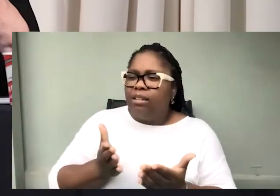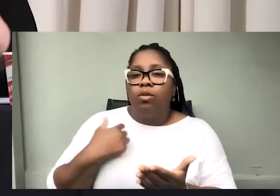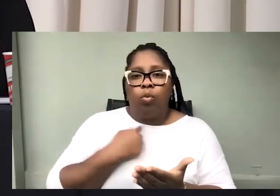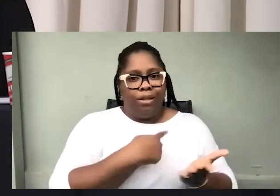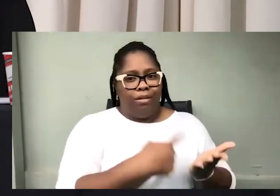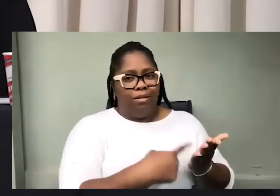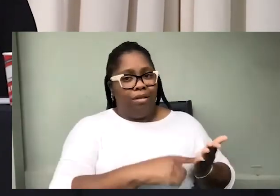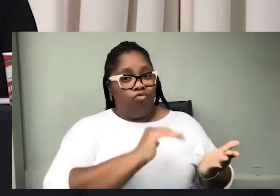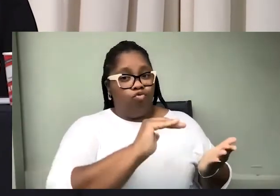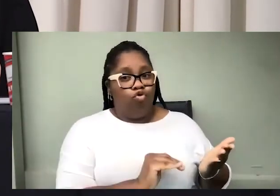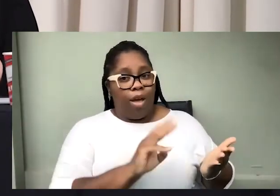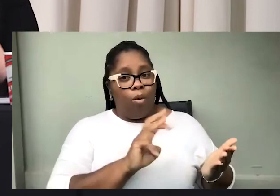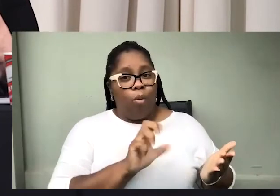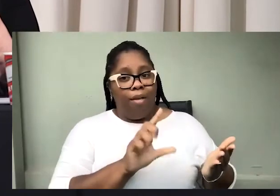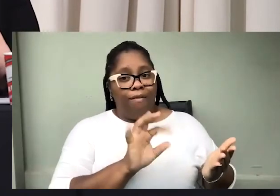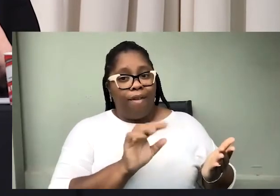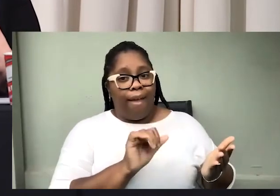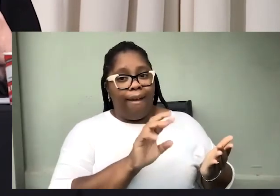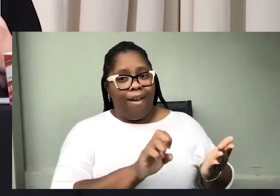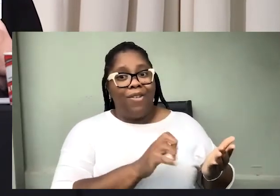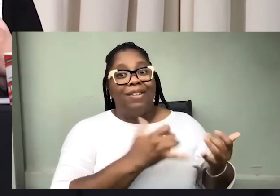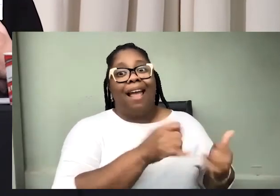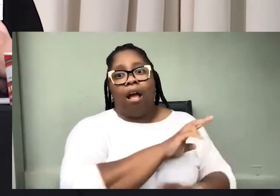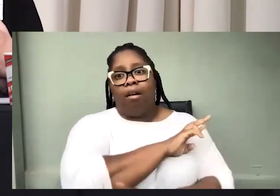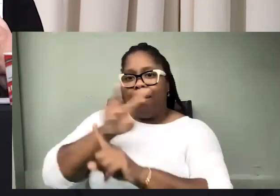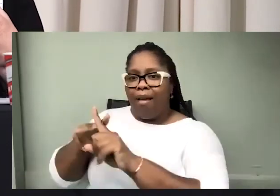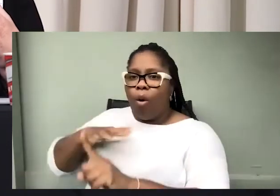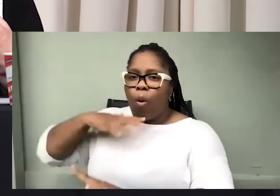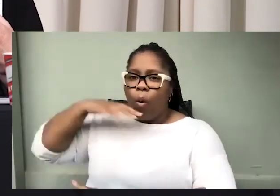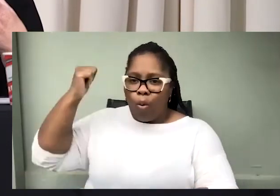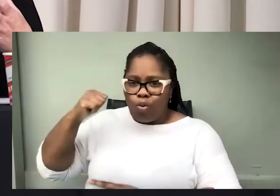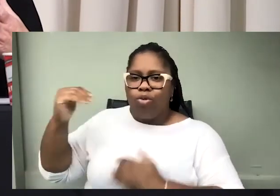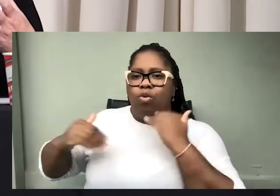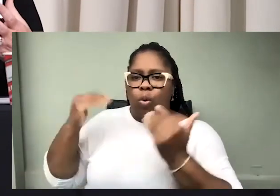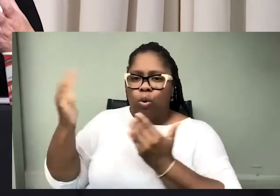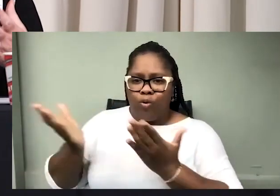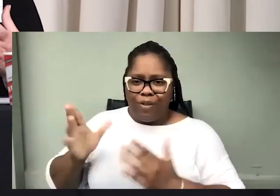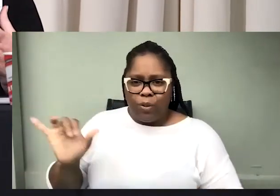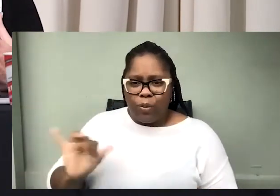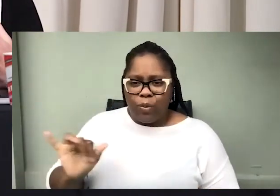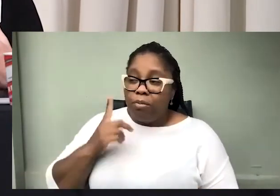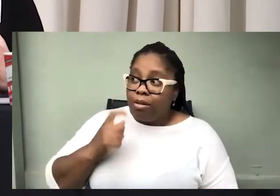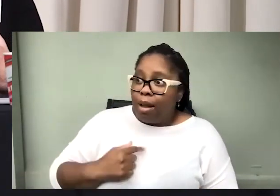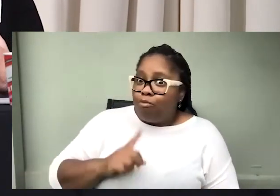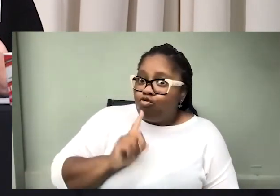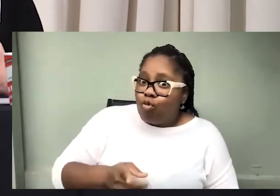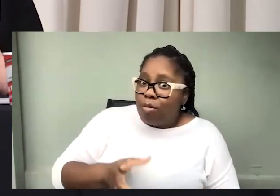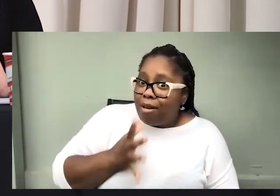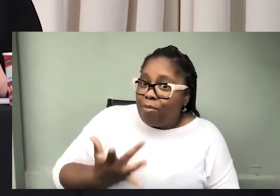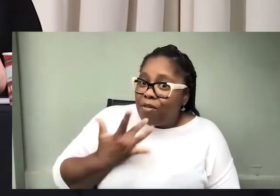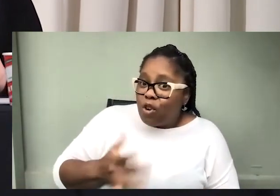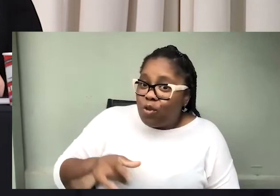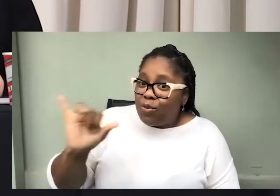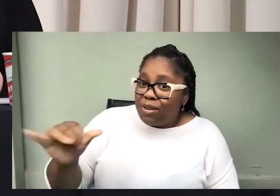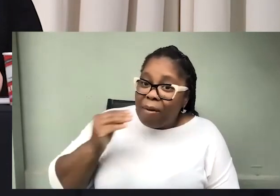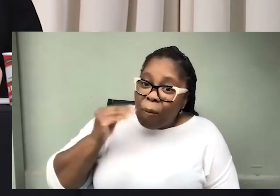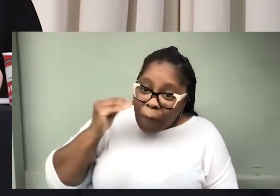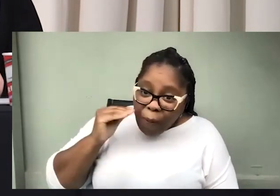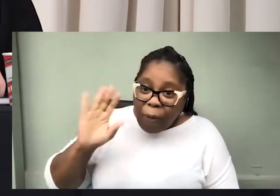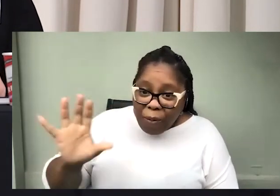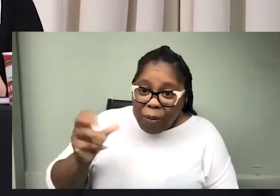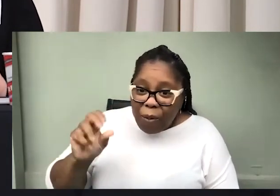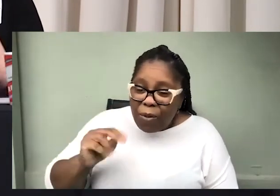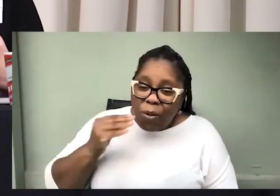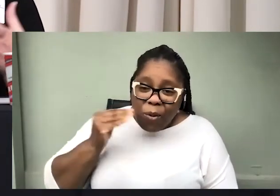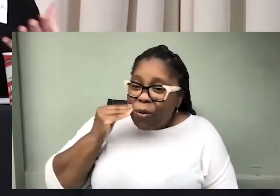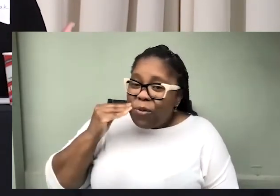welfare now also apply to older adult services, because I'm sure mom's preference is to be able to stay and remain in our